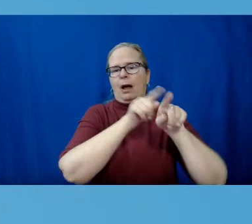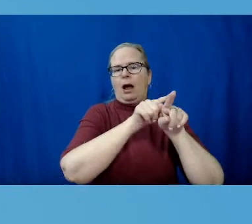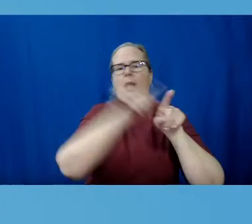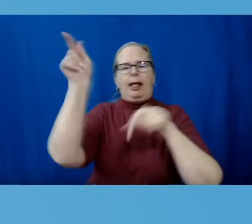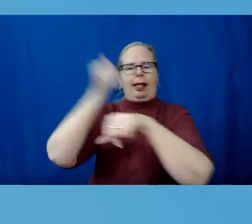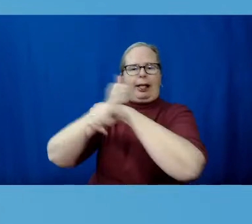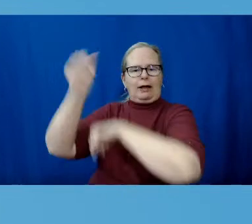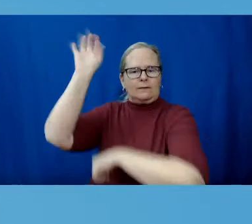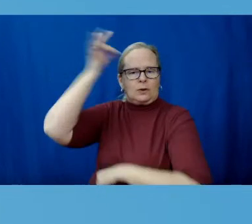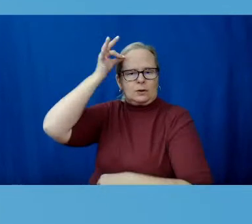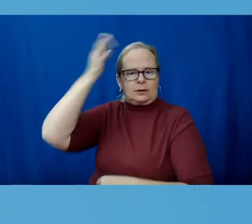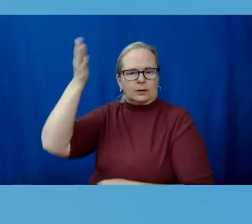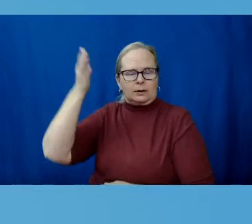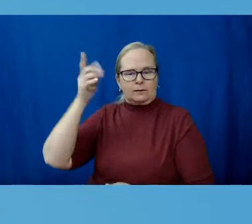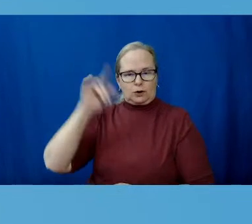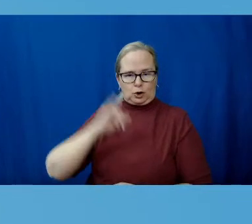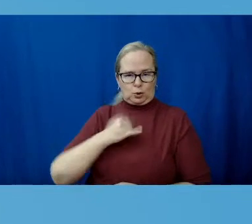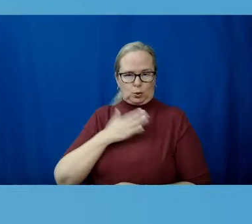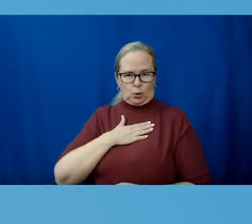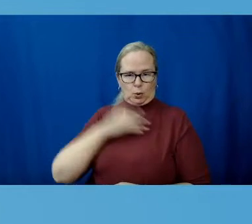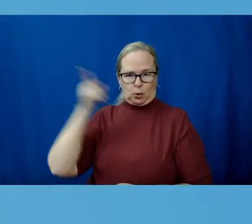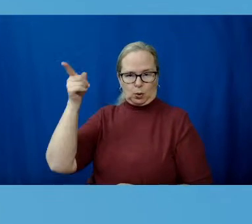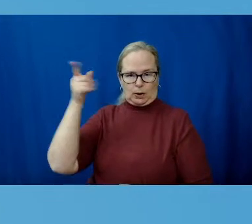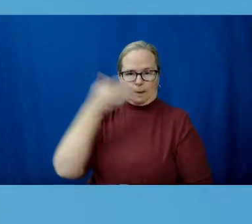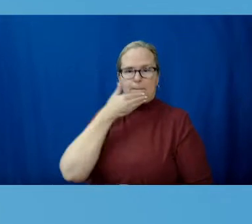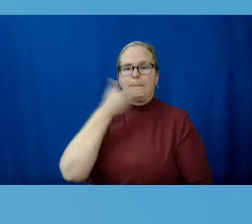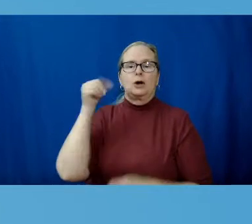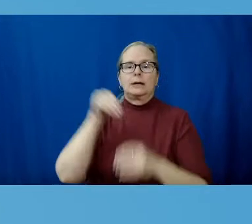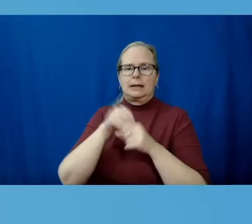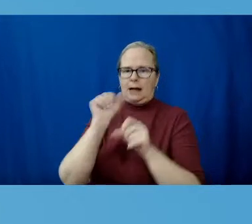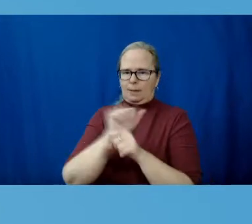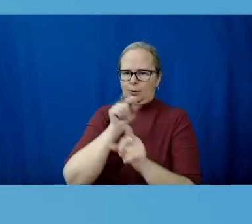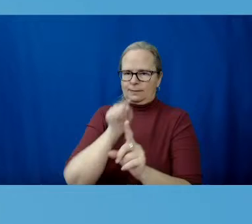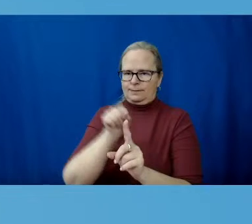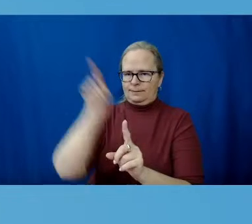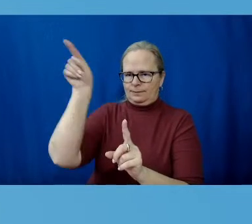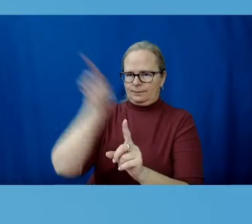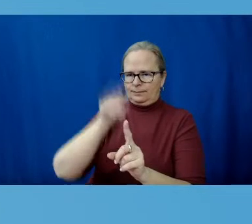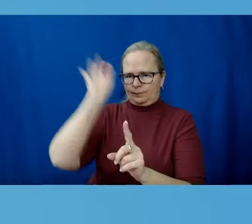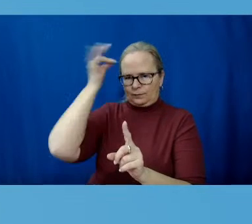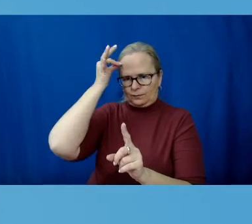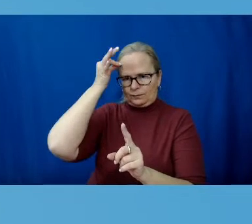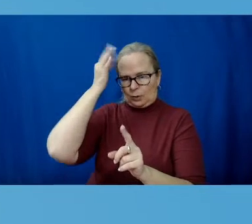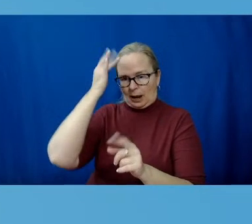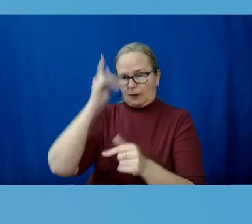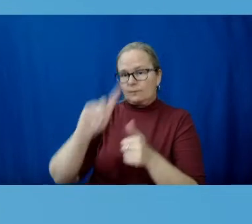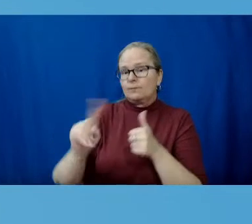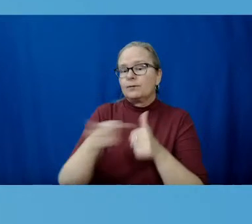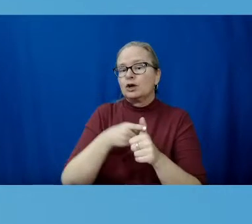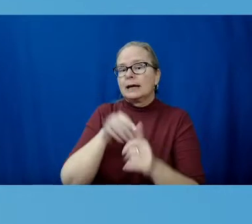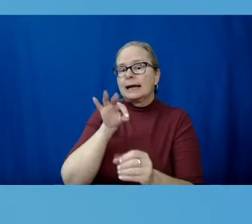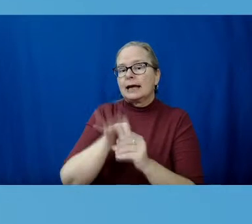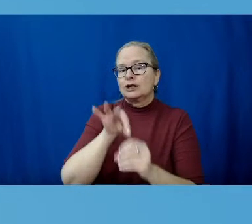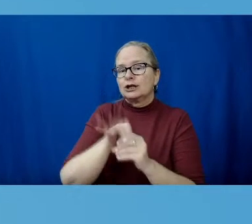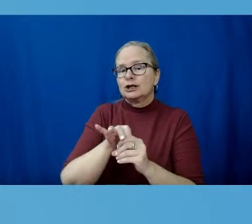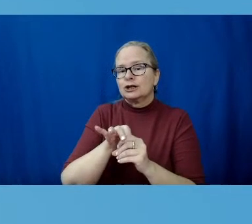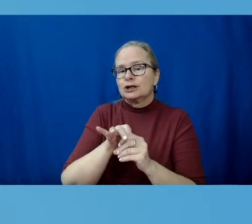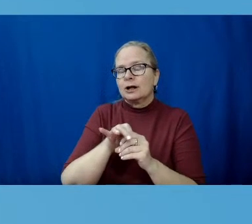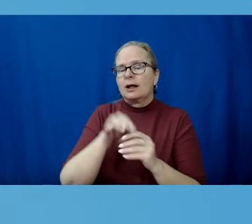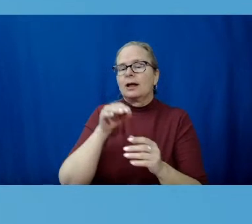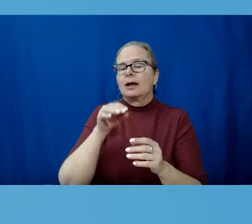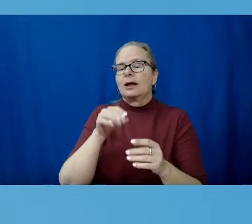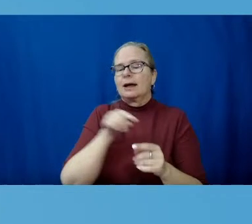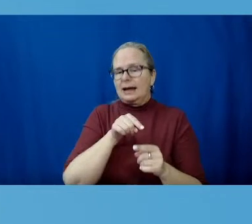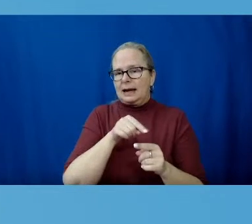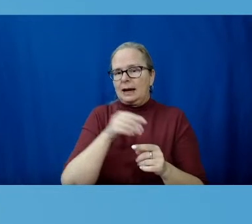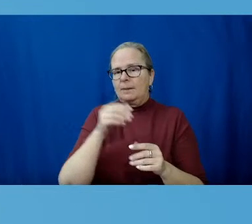And this is another issue, of course. During the pandemic, you should have governments working together. And at the beginning, you get a sense that Kenney was working relatively